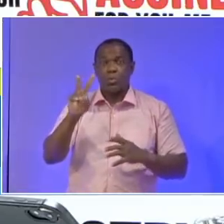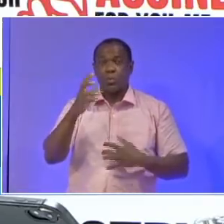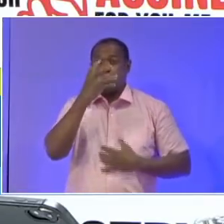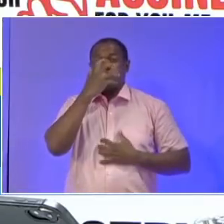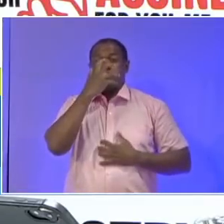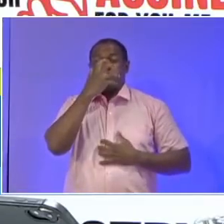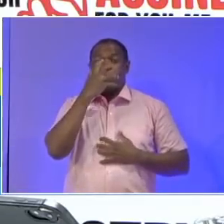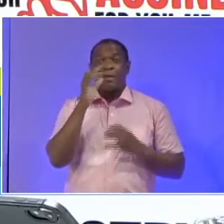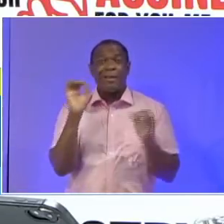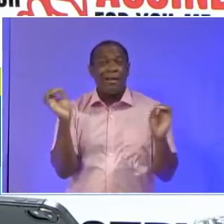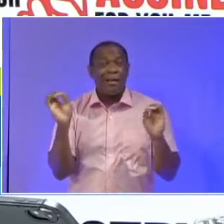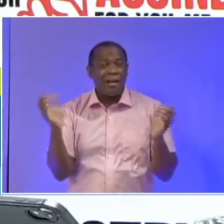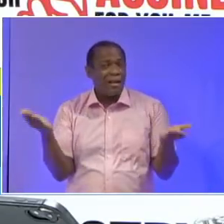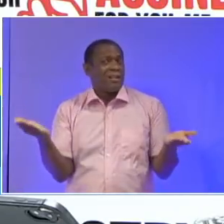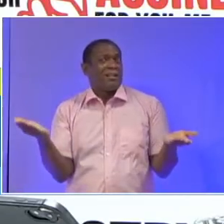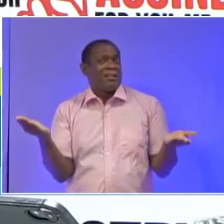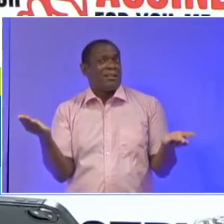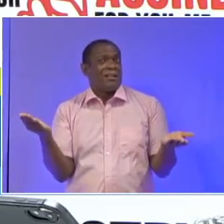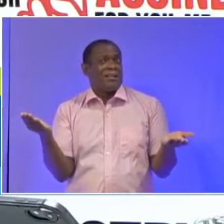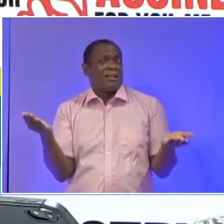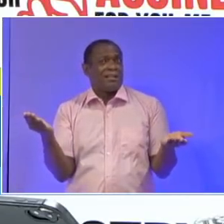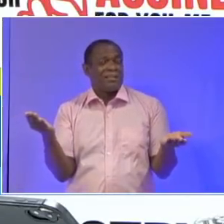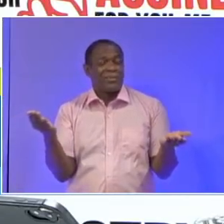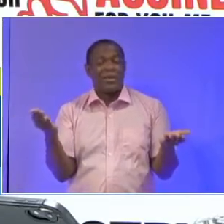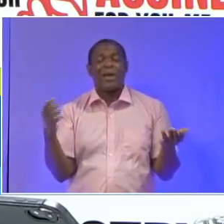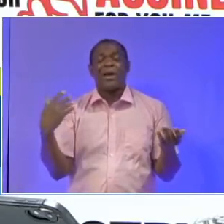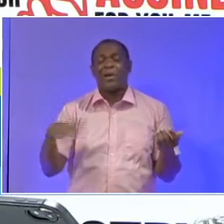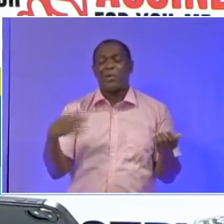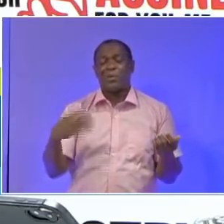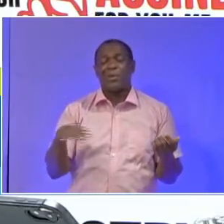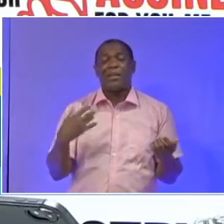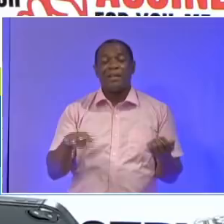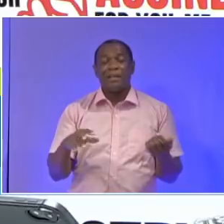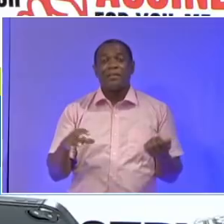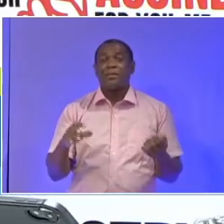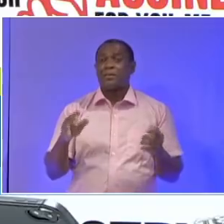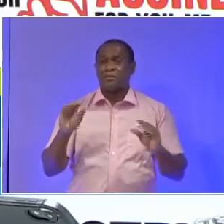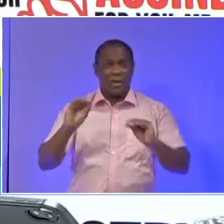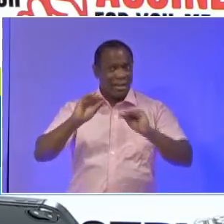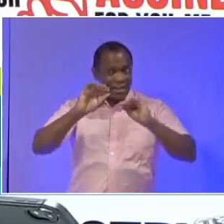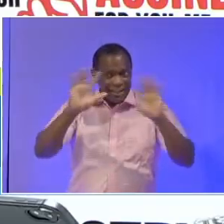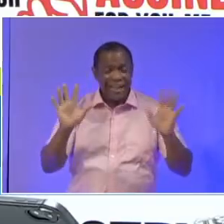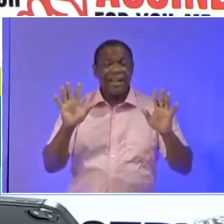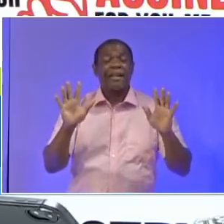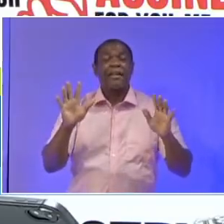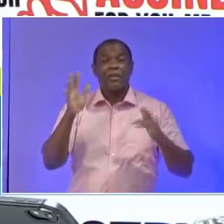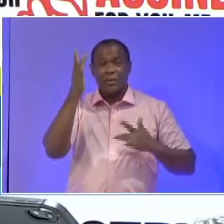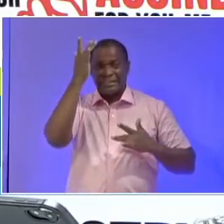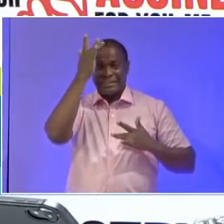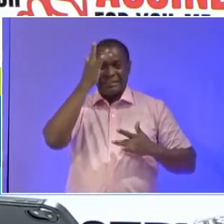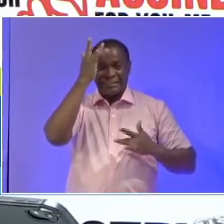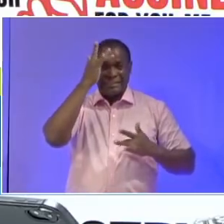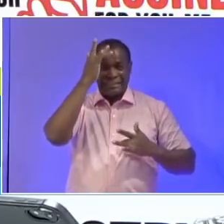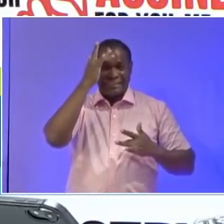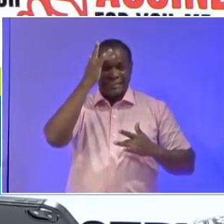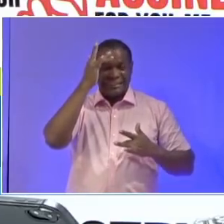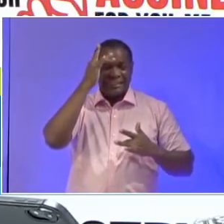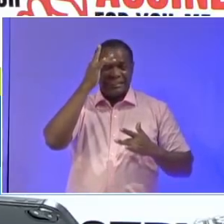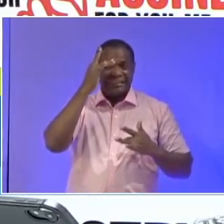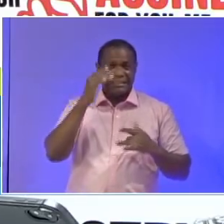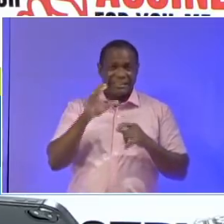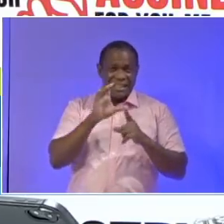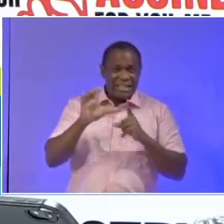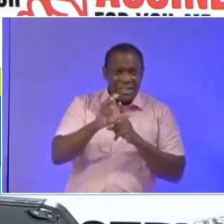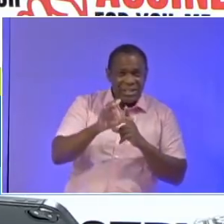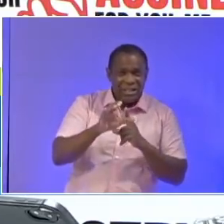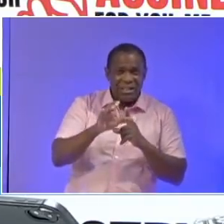Your disease profile is going to be much less severe, Dr. Suraj, if you're vaccinated. And this